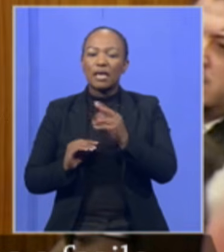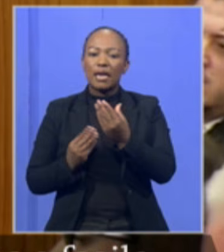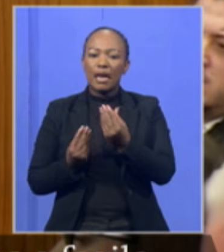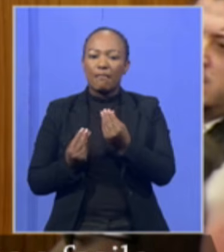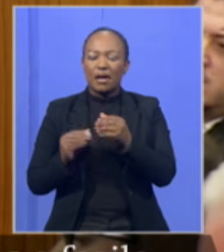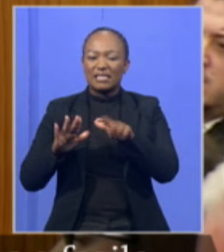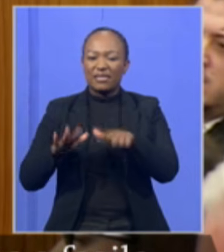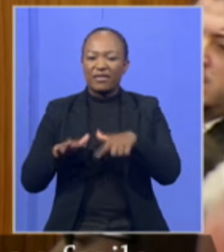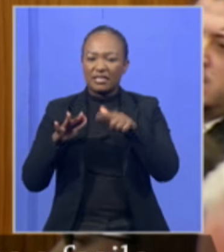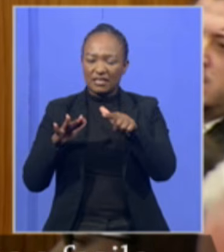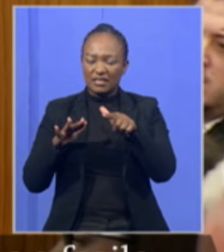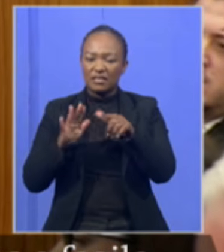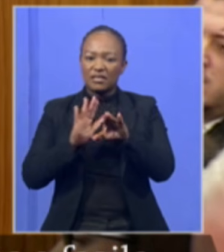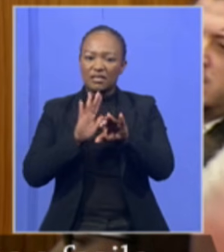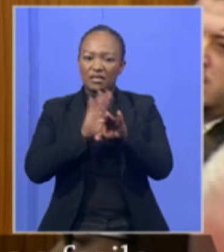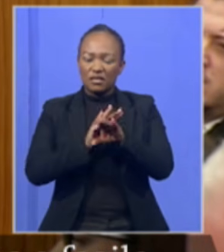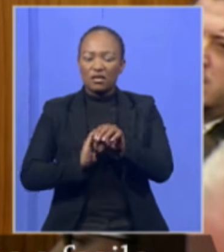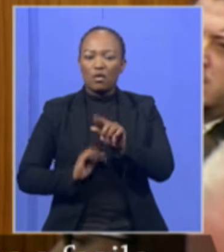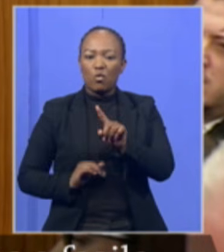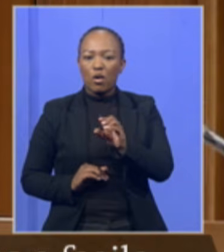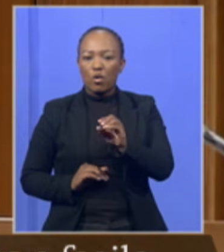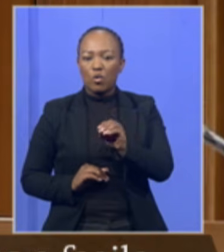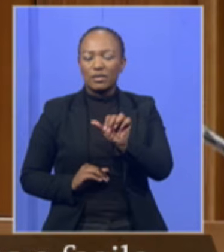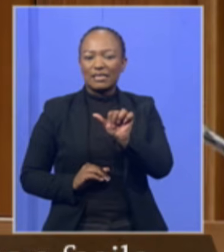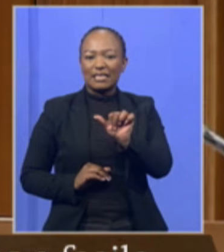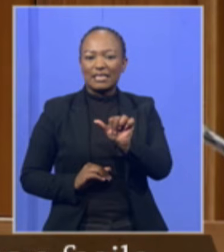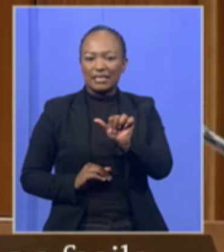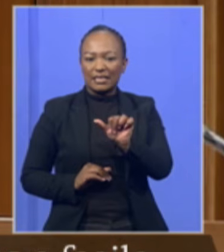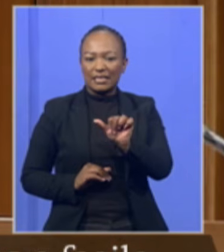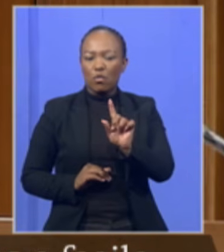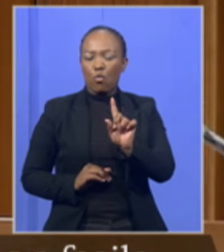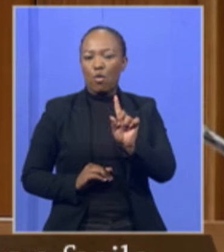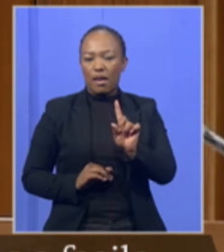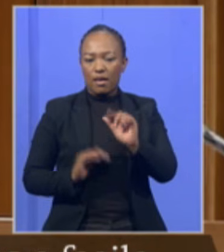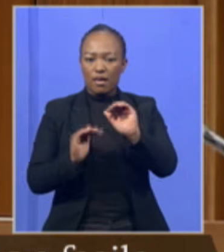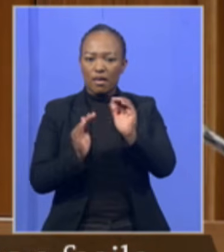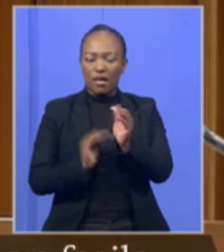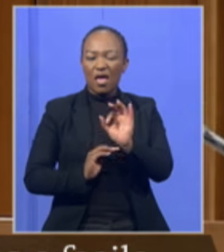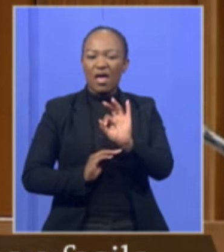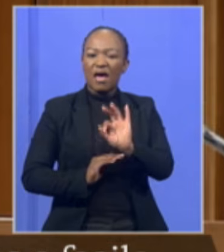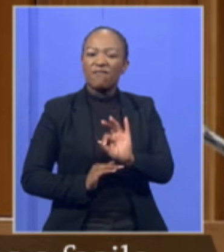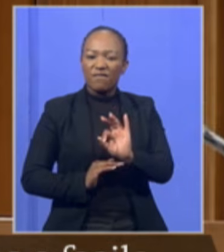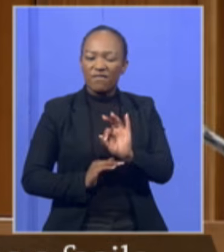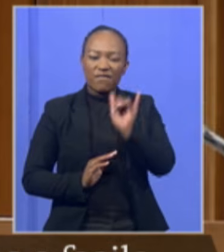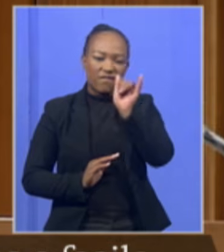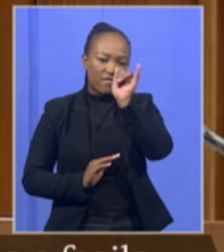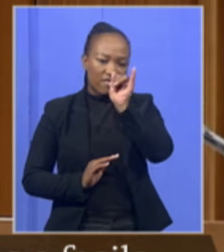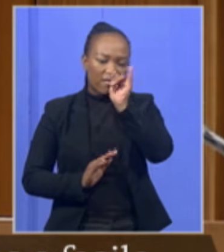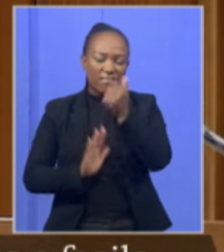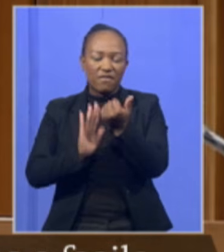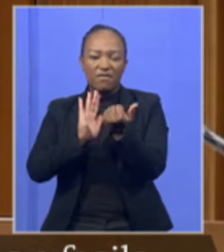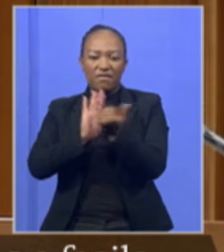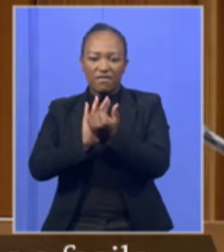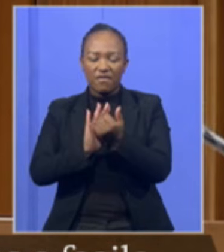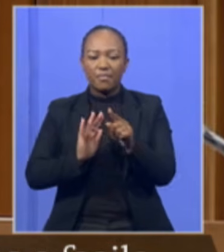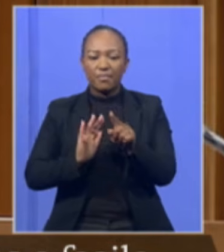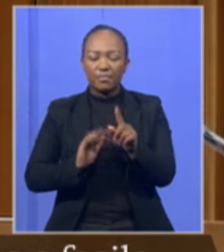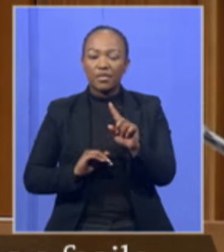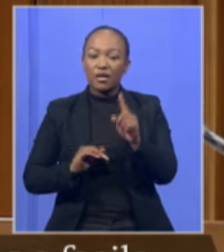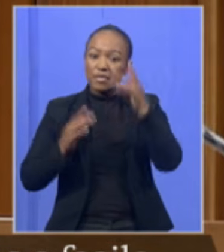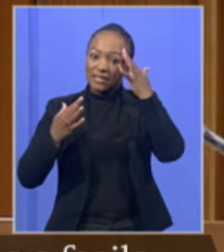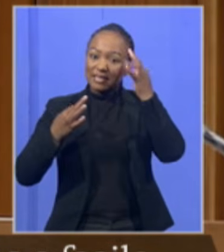terms of section 106(1)(f of the Criminal Procedure Act is to be decided first